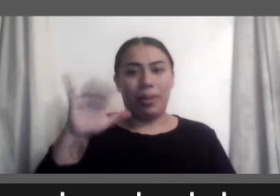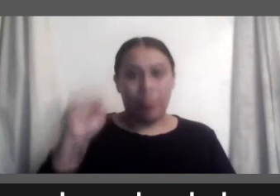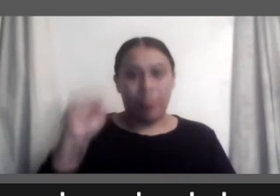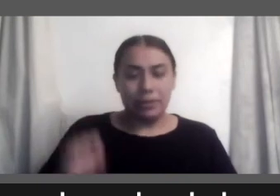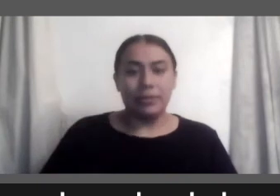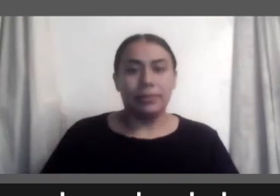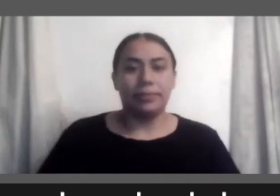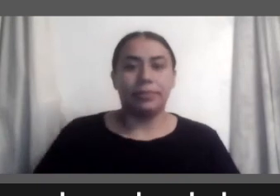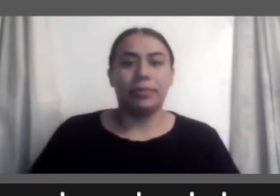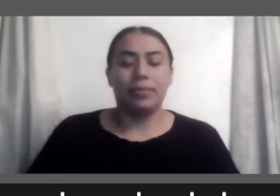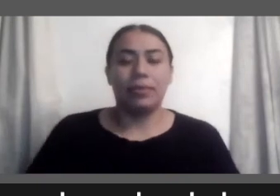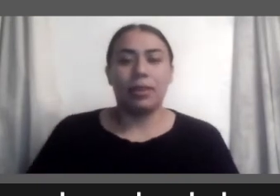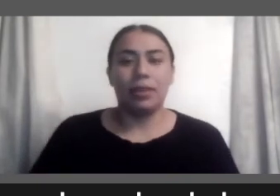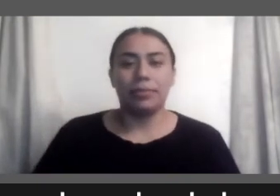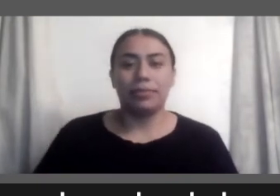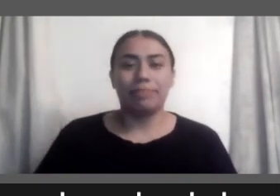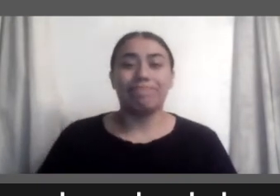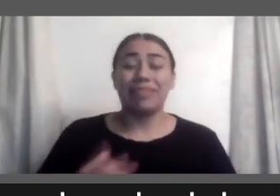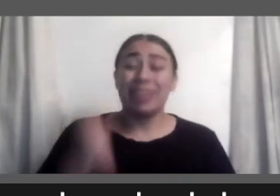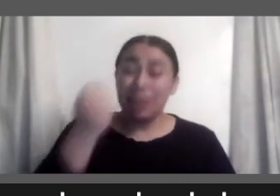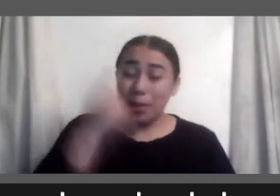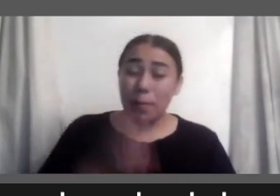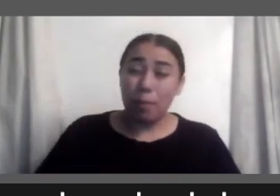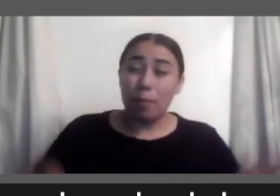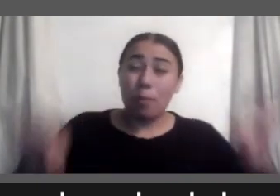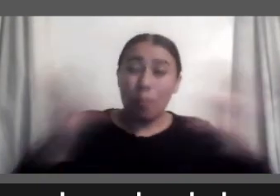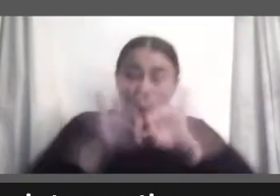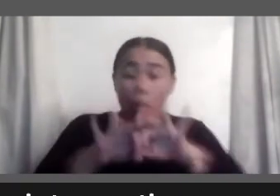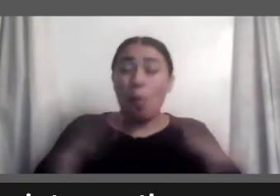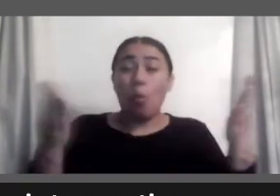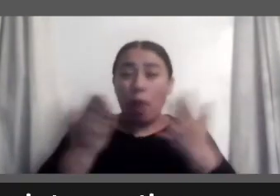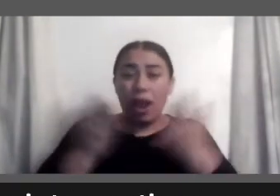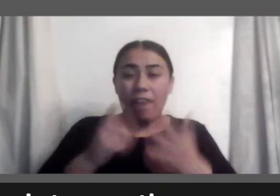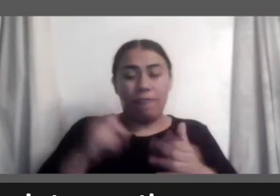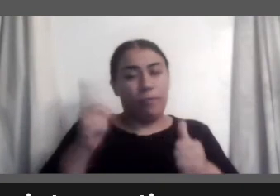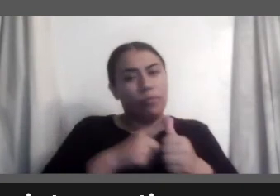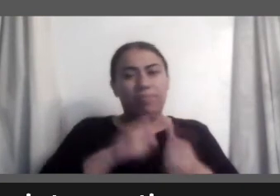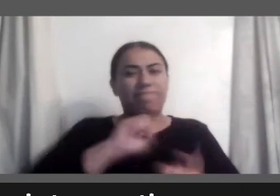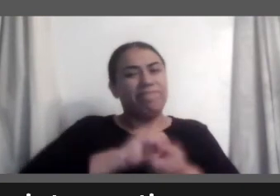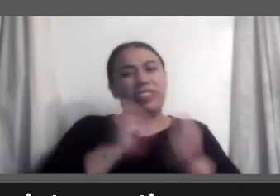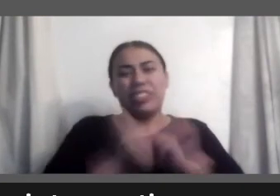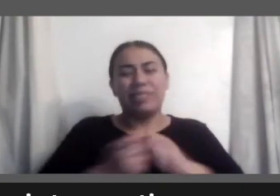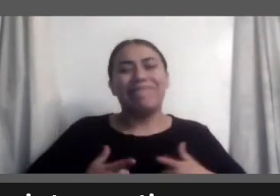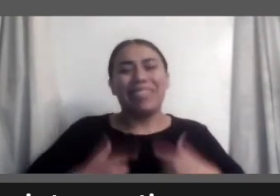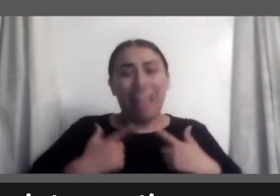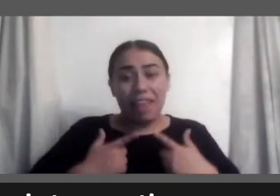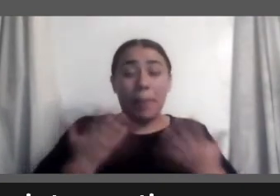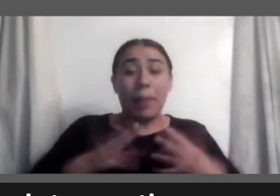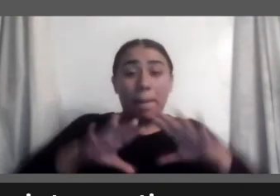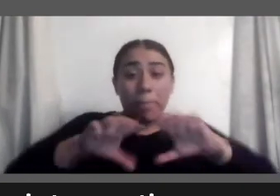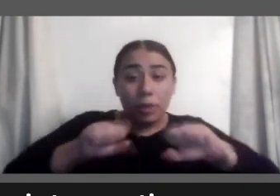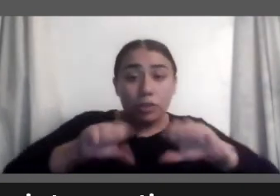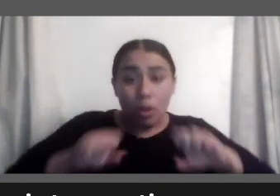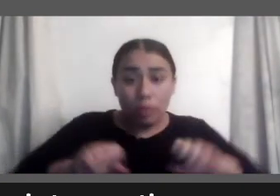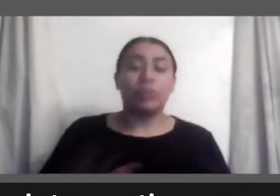as the only treatment option, but as a part of their treatment plan. In fibromyalgia, it is important to take